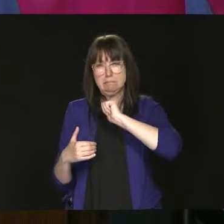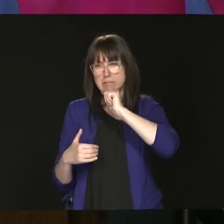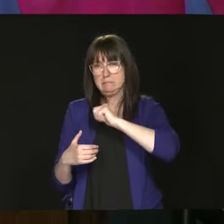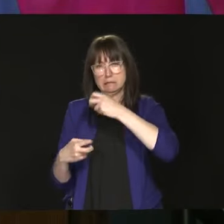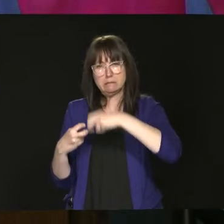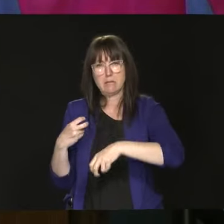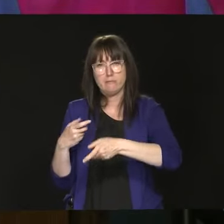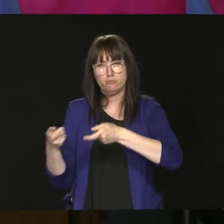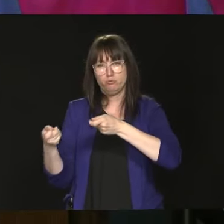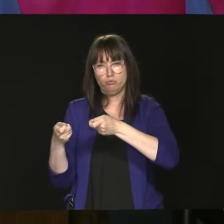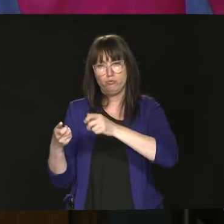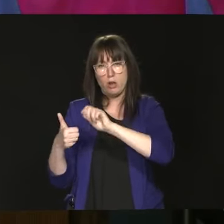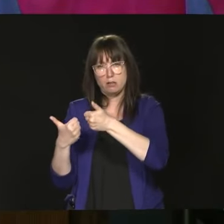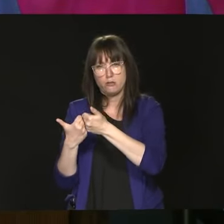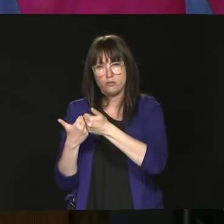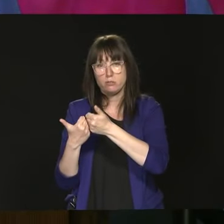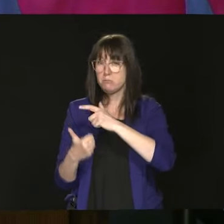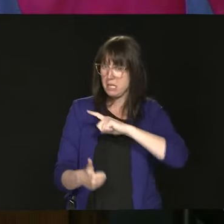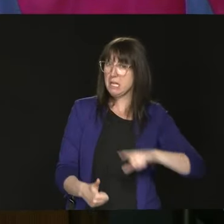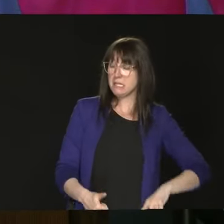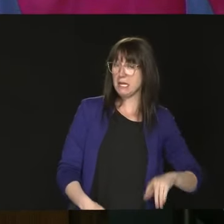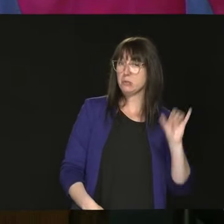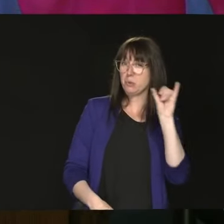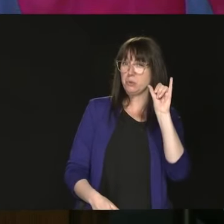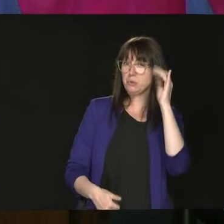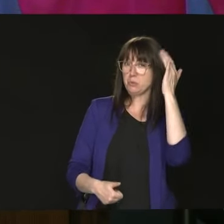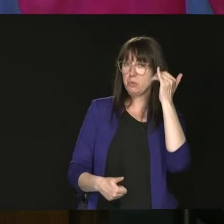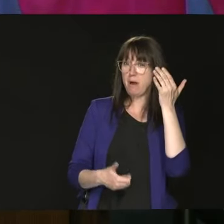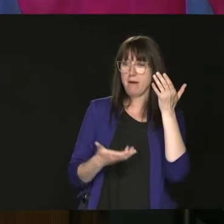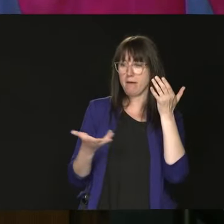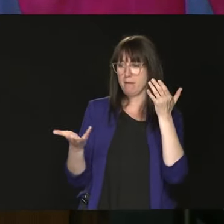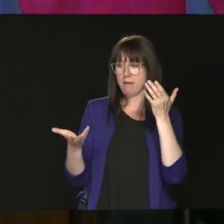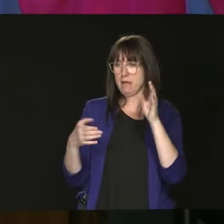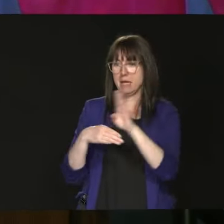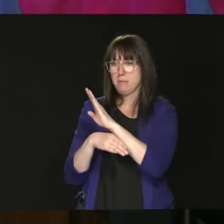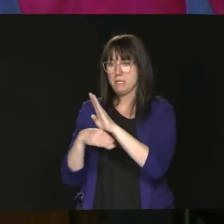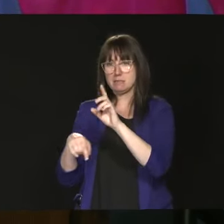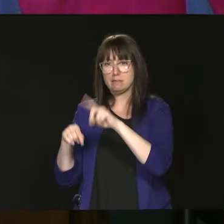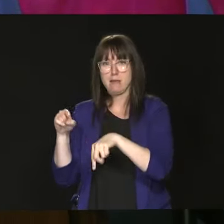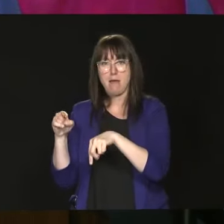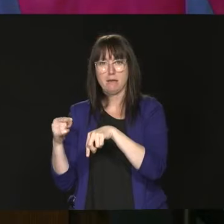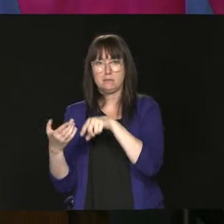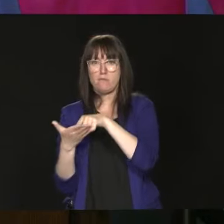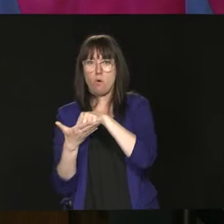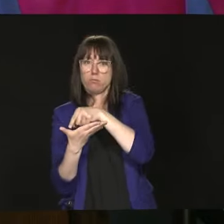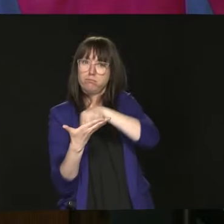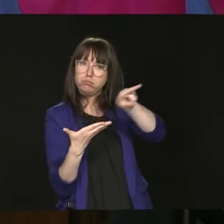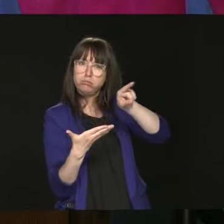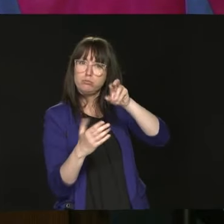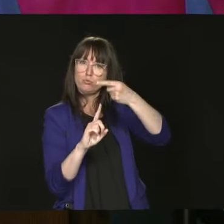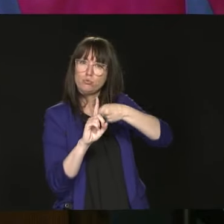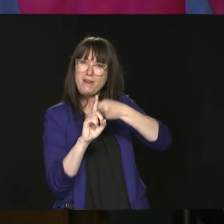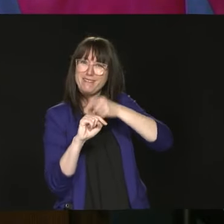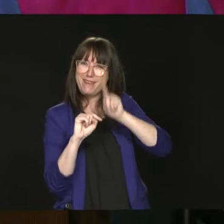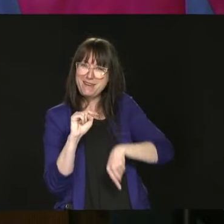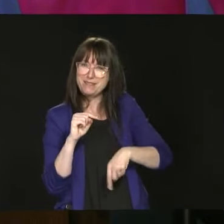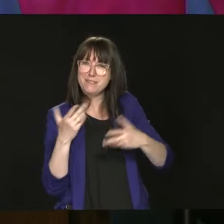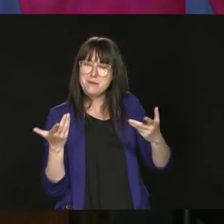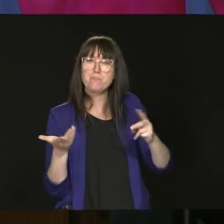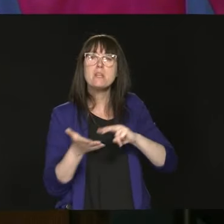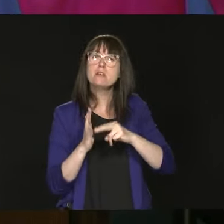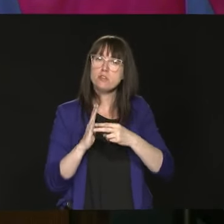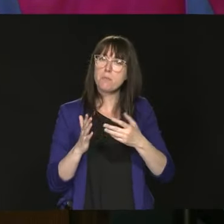going through challenges because in many cases businesses have not been able to pay. So we think that this provides a very good incentive for both